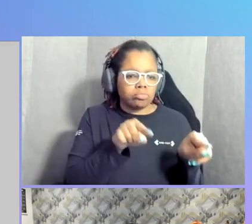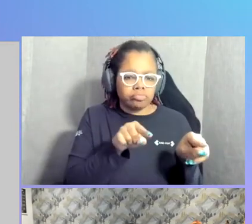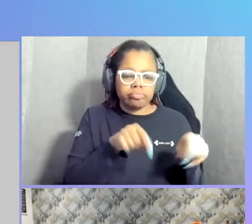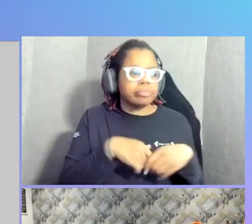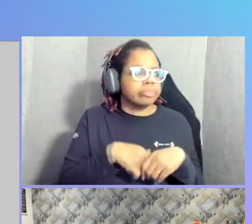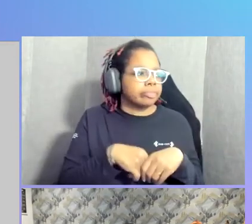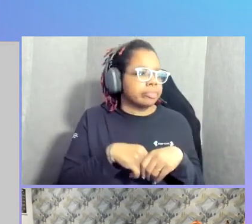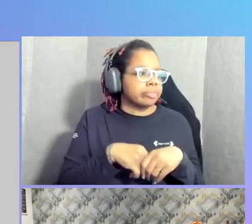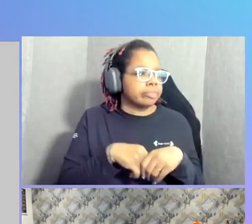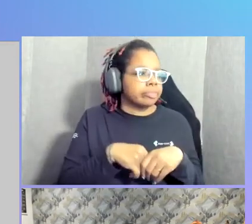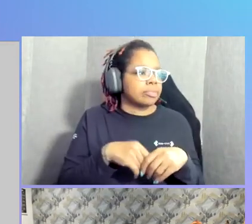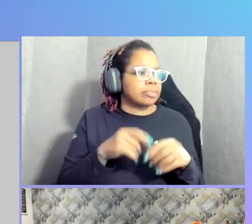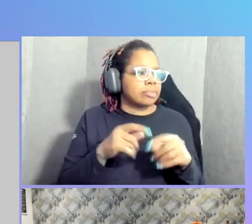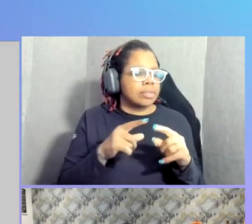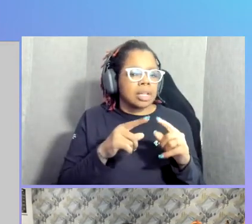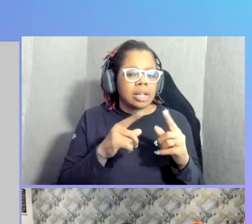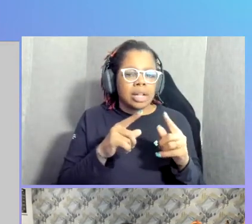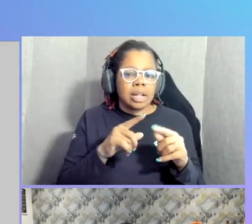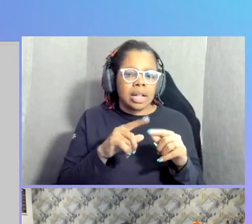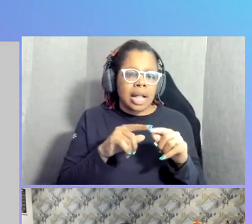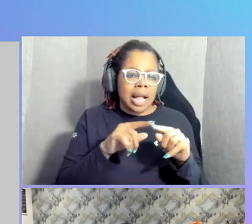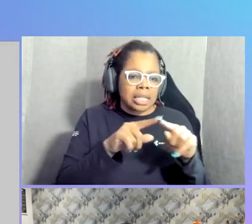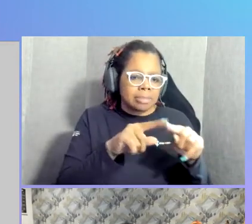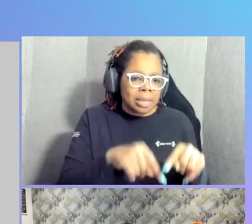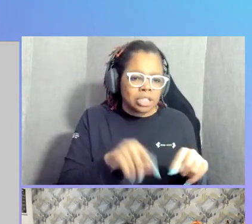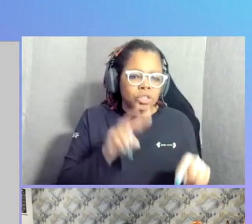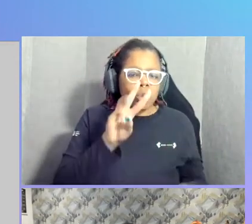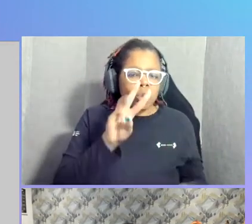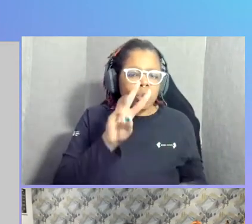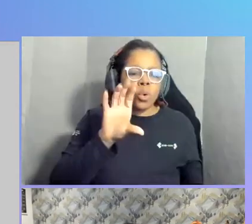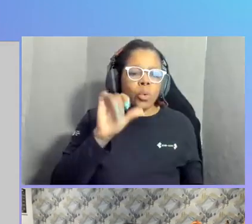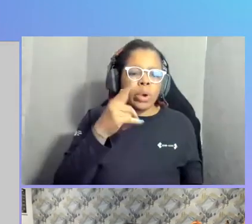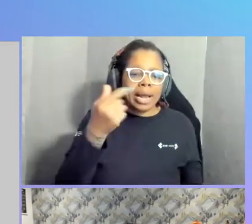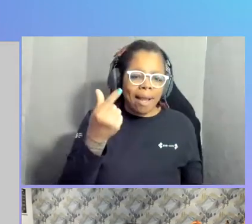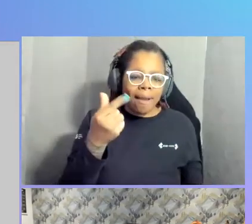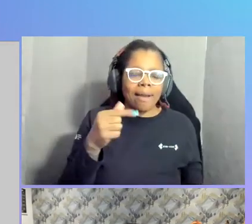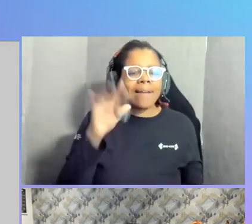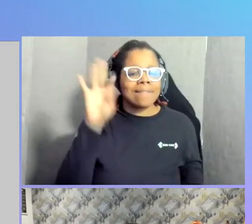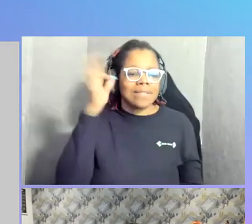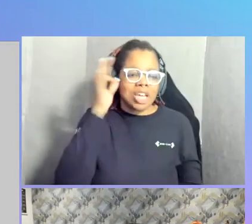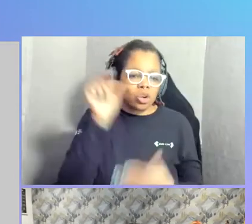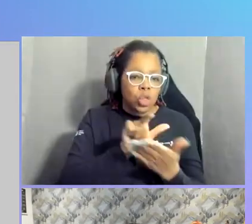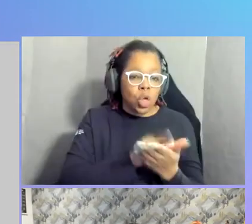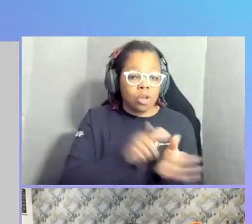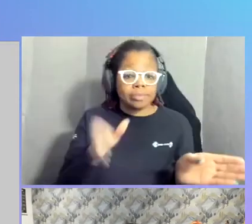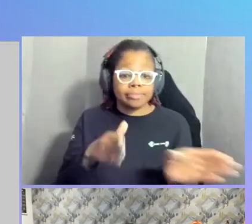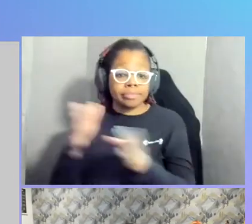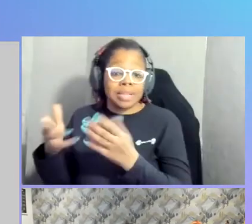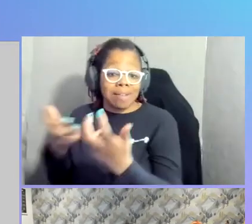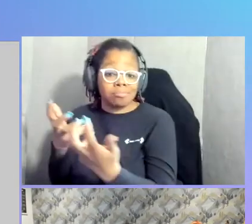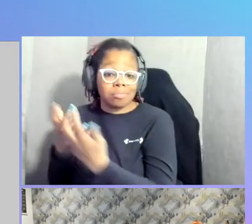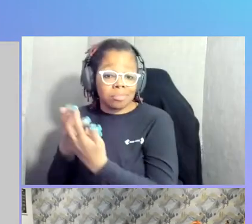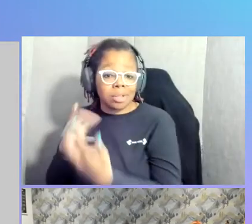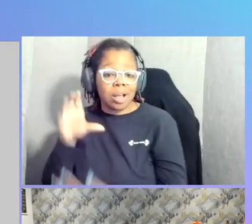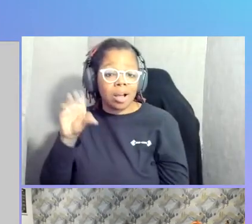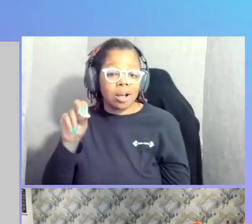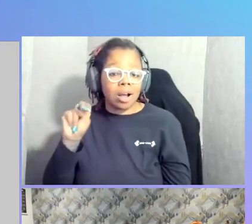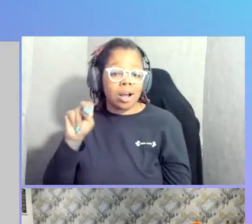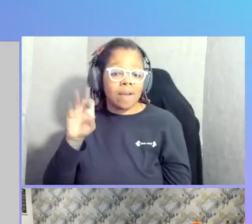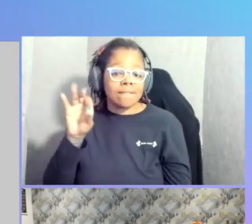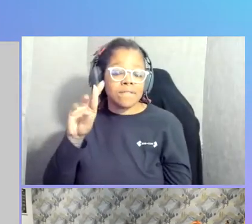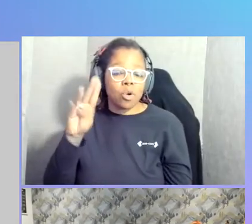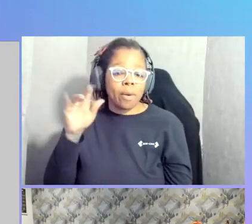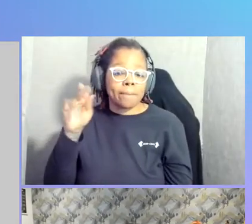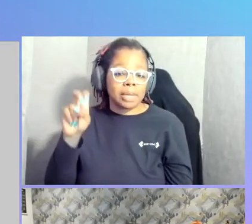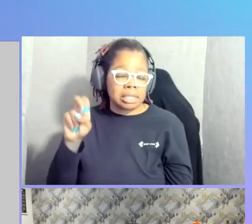on local, state, and federal laws. On the other hand, conformance, it's formal or